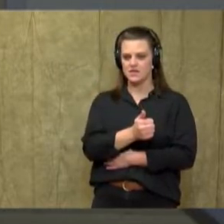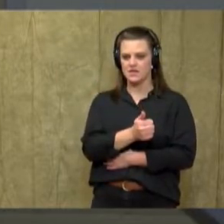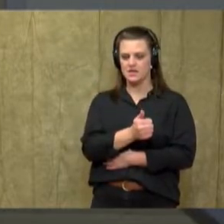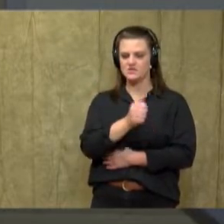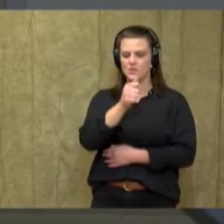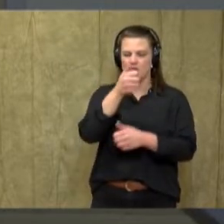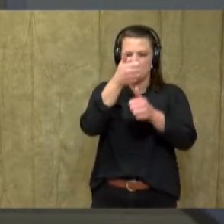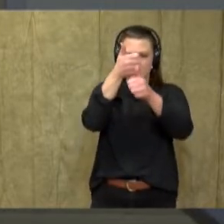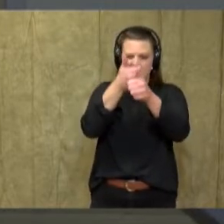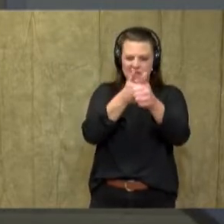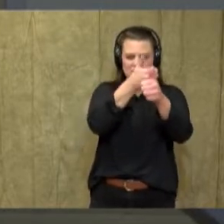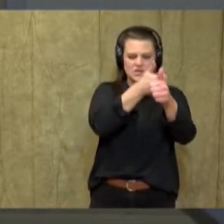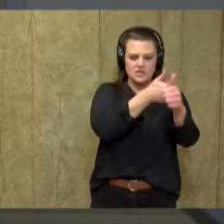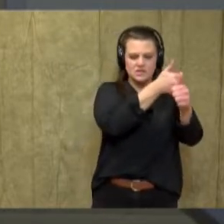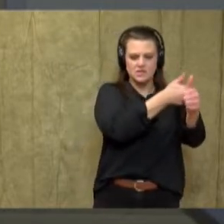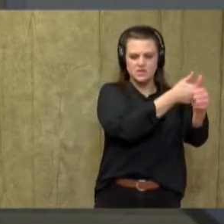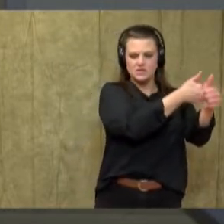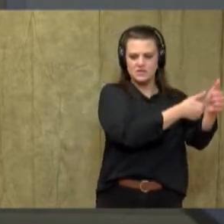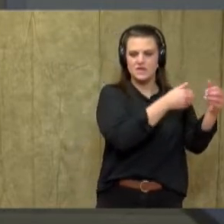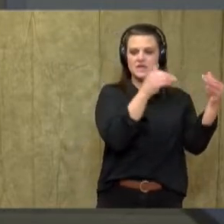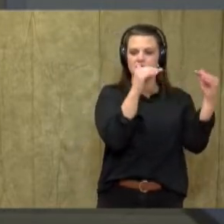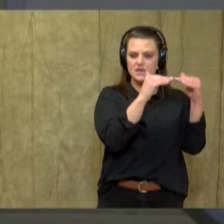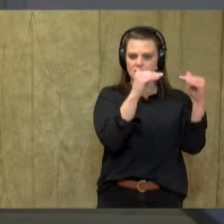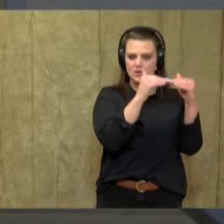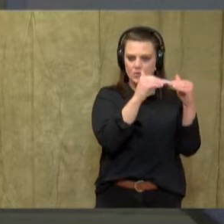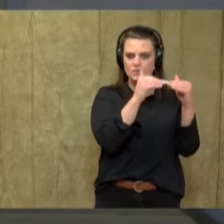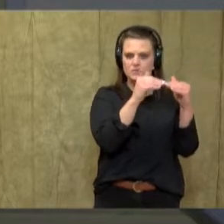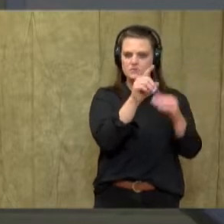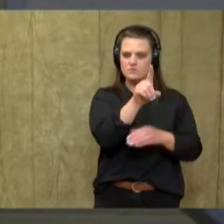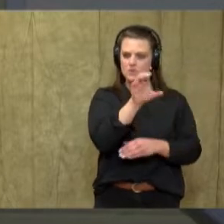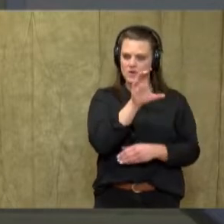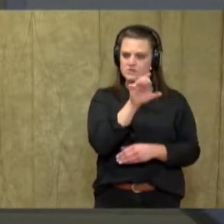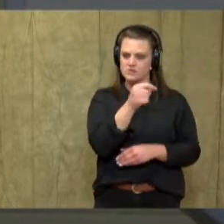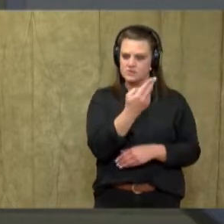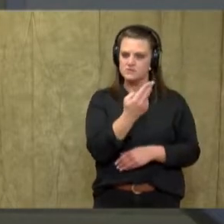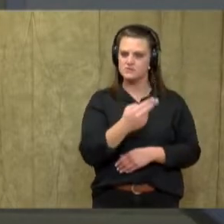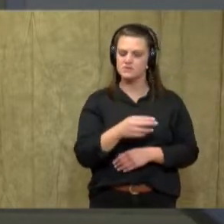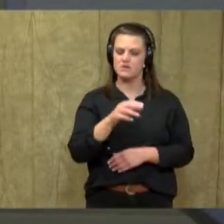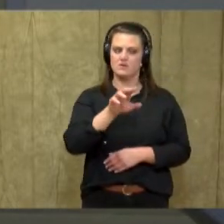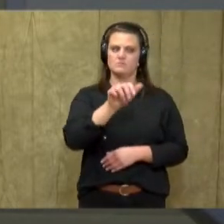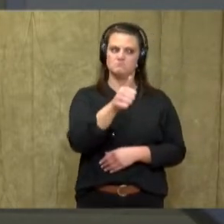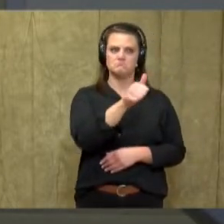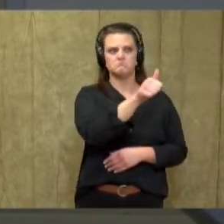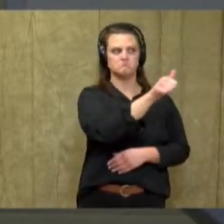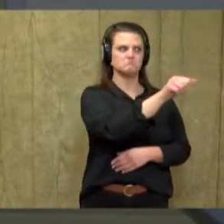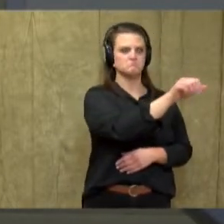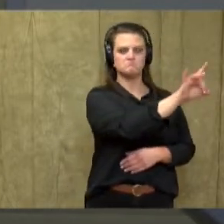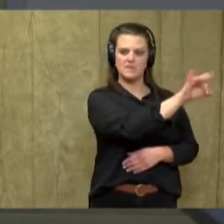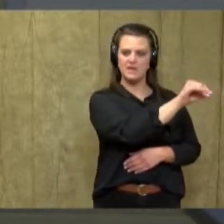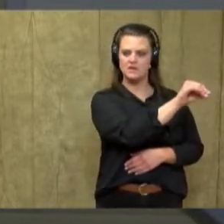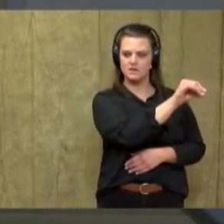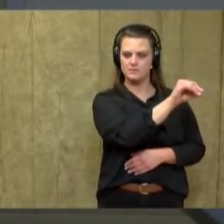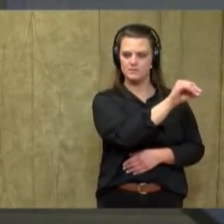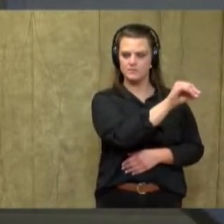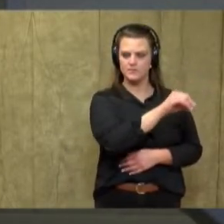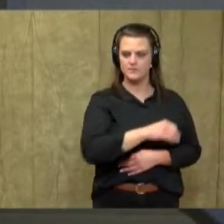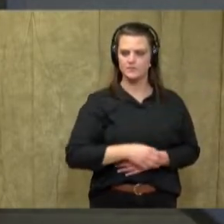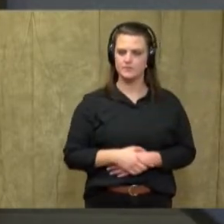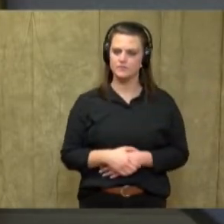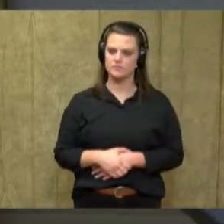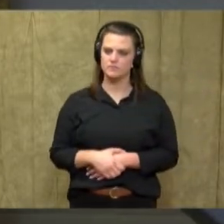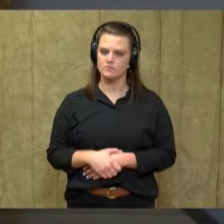equals 10 hundredths. So 10, 20, 30, 40, 50, 60, 70, 80